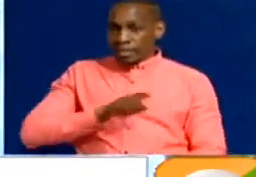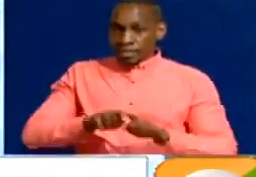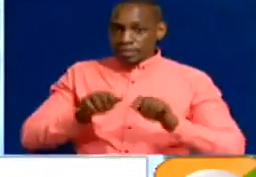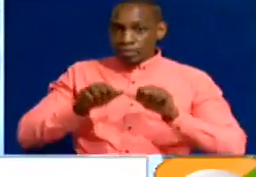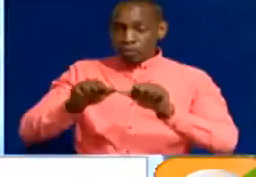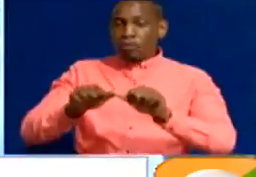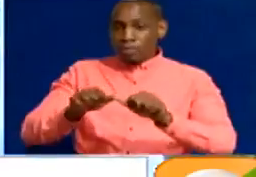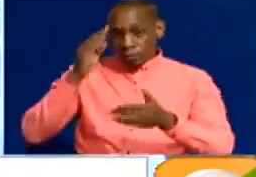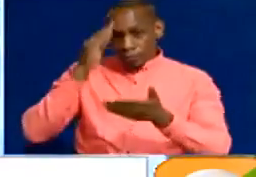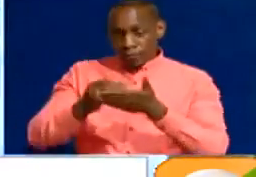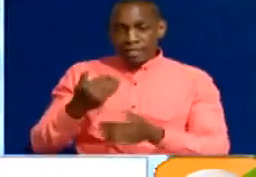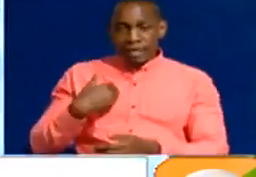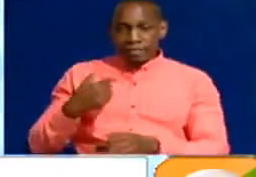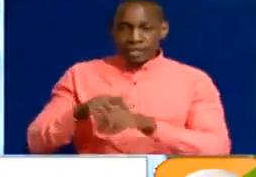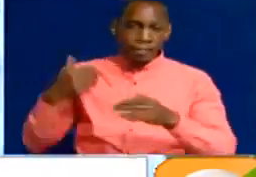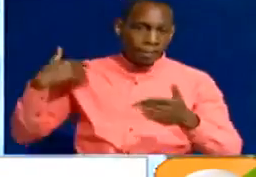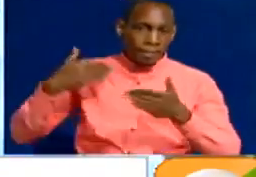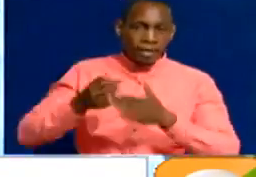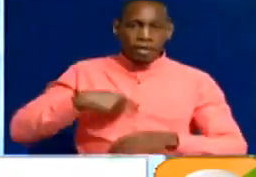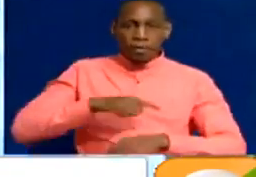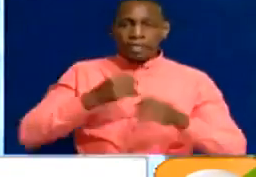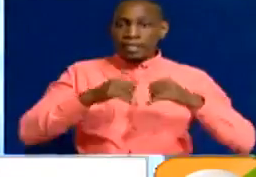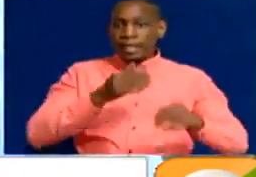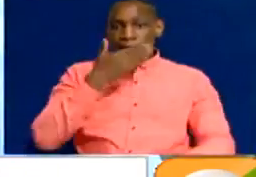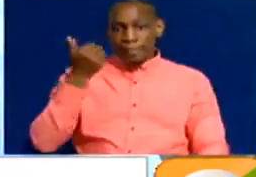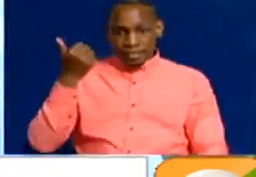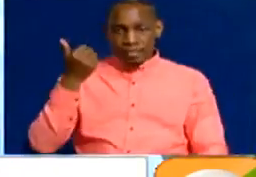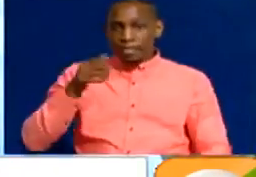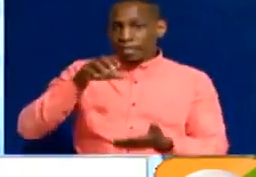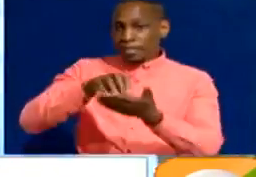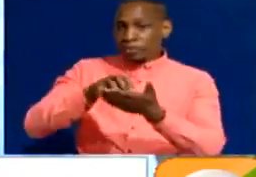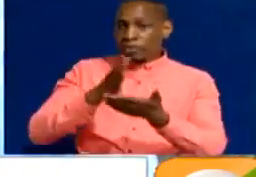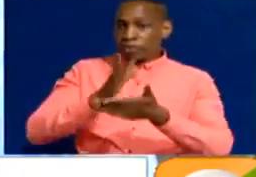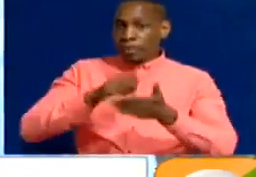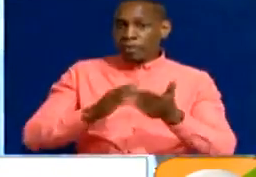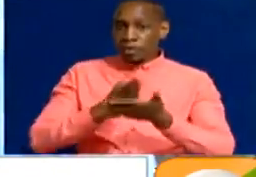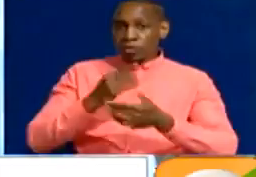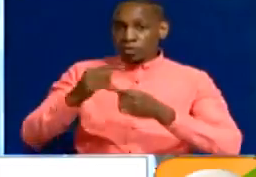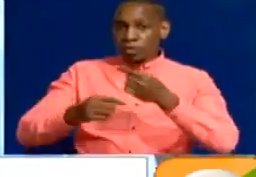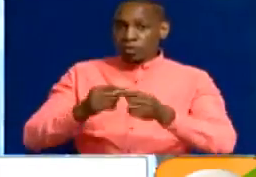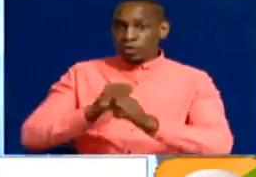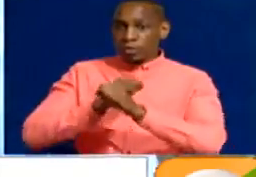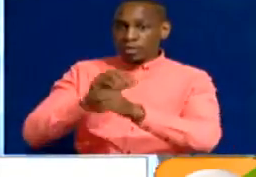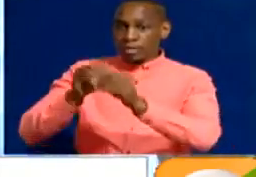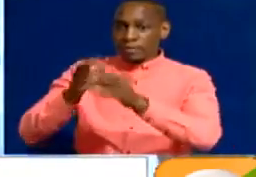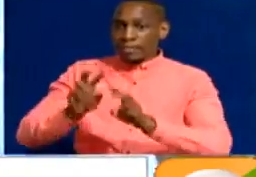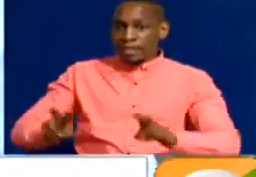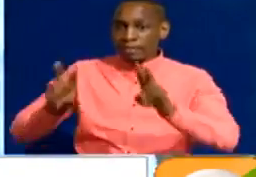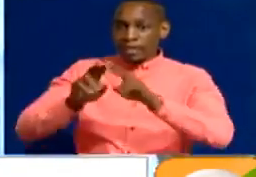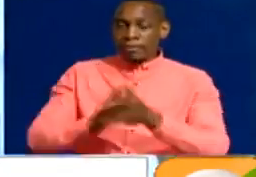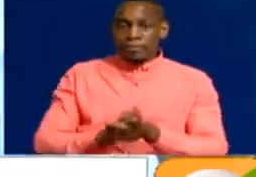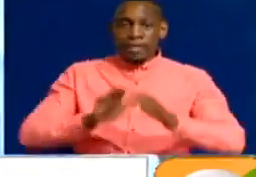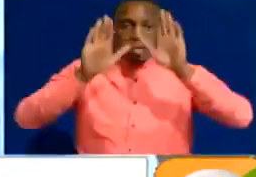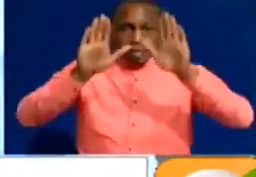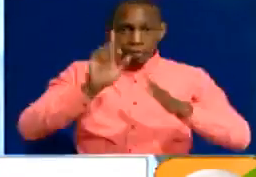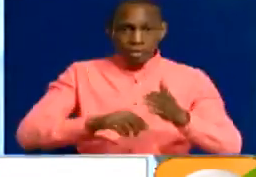good faith they have had in us all this time, because we are doing our best in this situation, trying to ensure we still preserve the investor value. And at